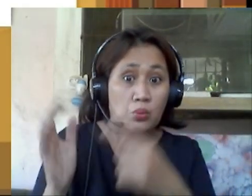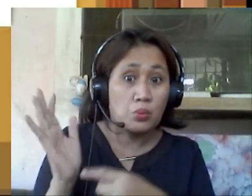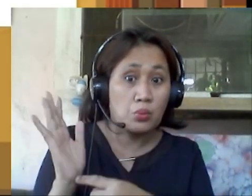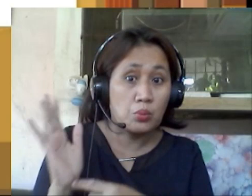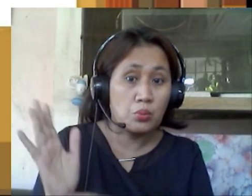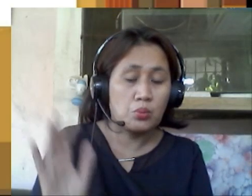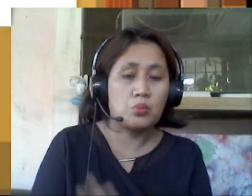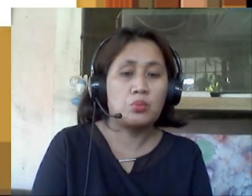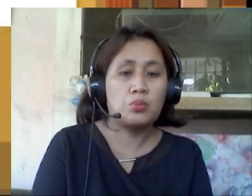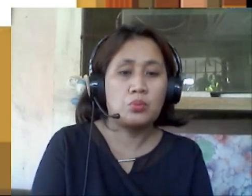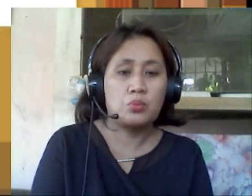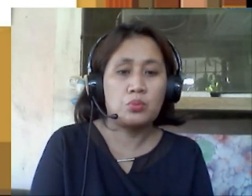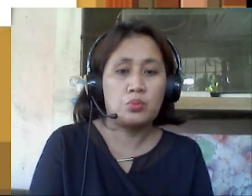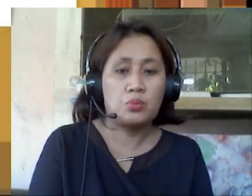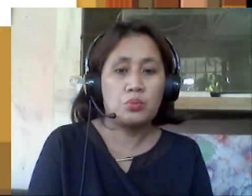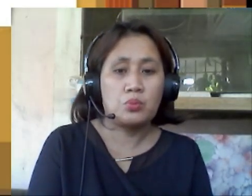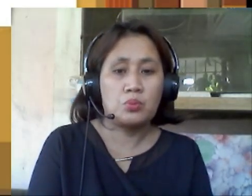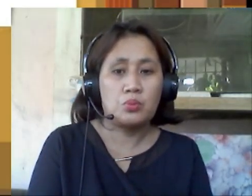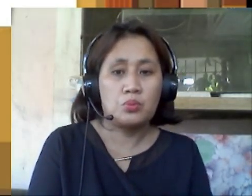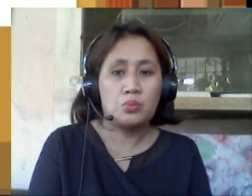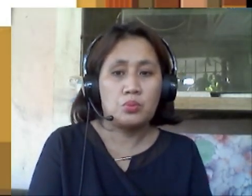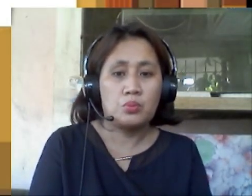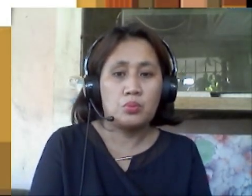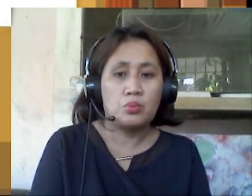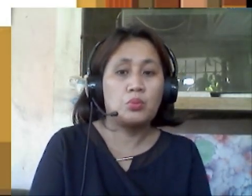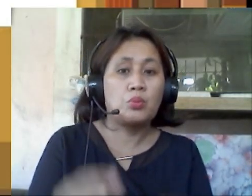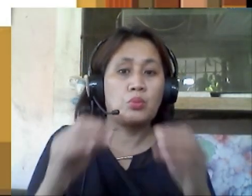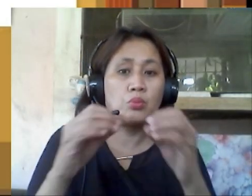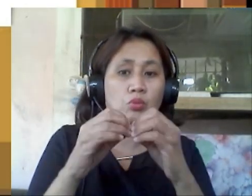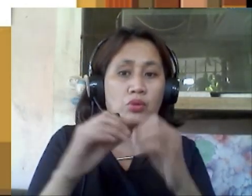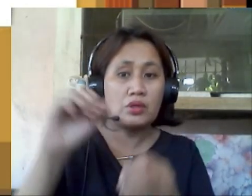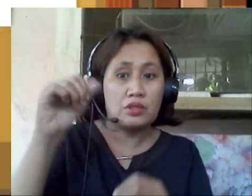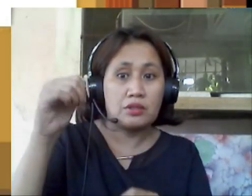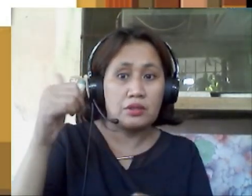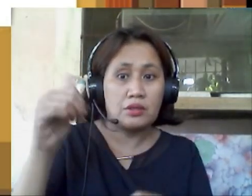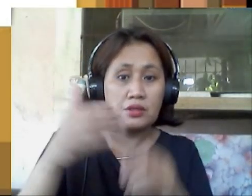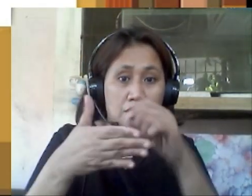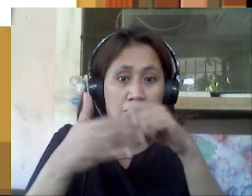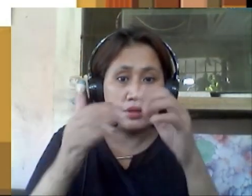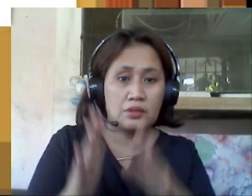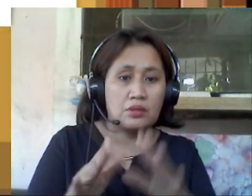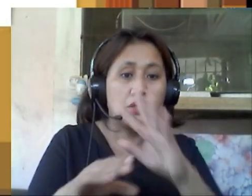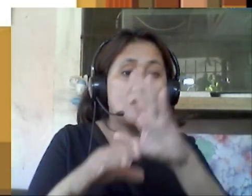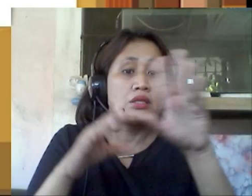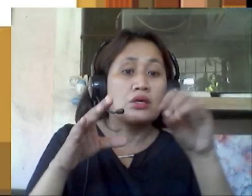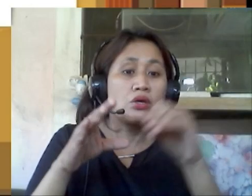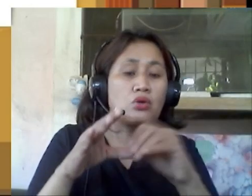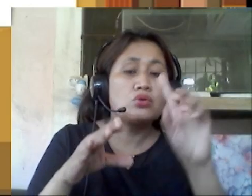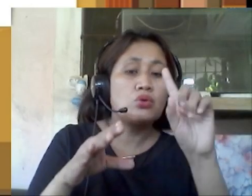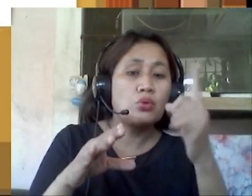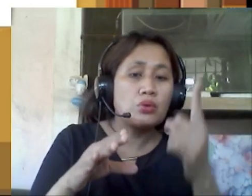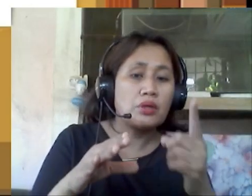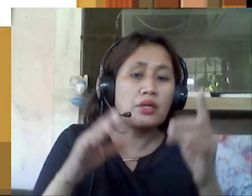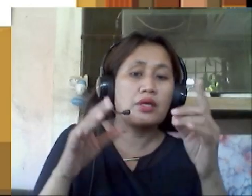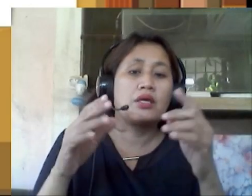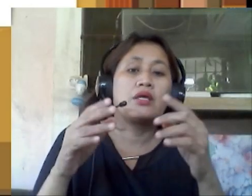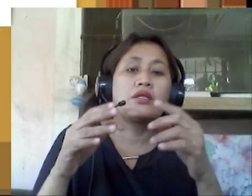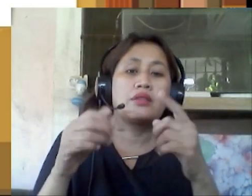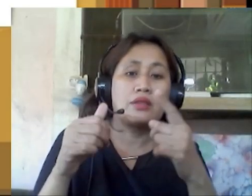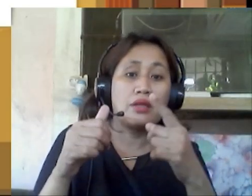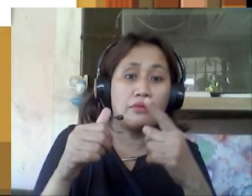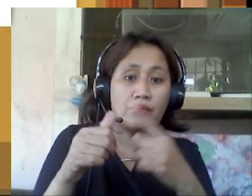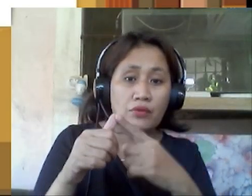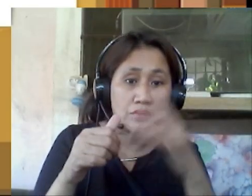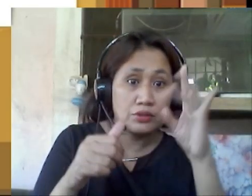necessarily alphabetically. For sources with more than 10 authors, include only the first 7 in the